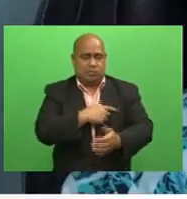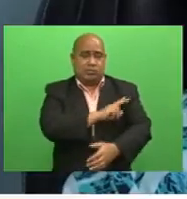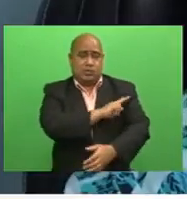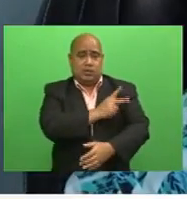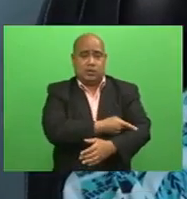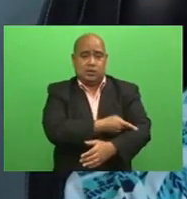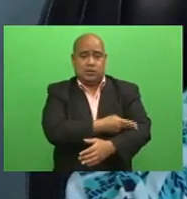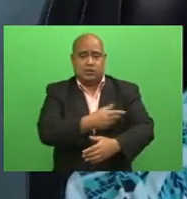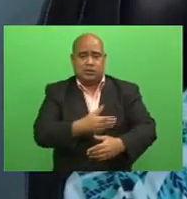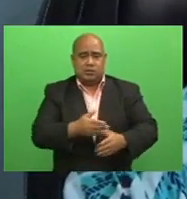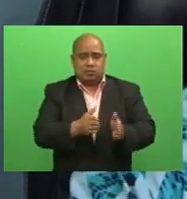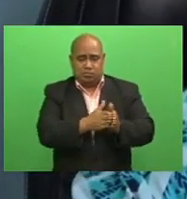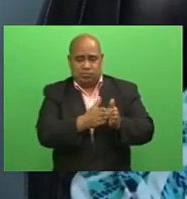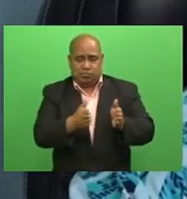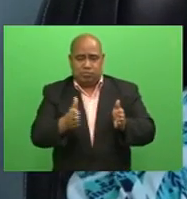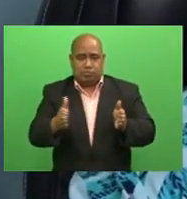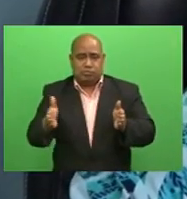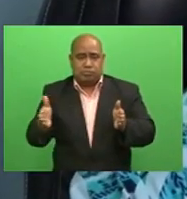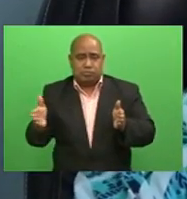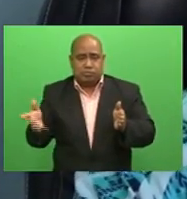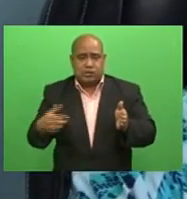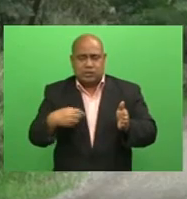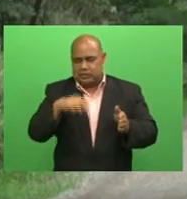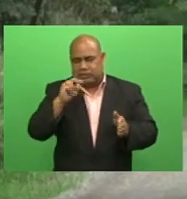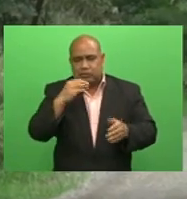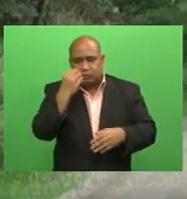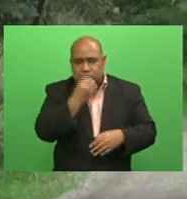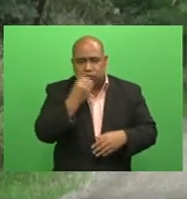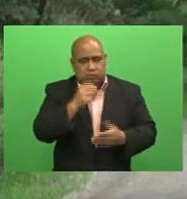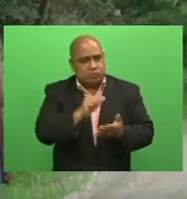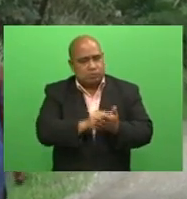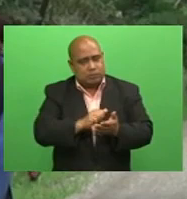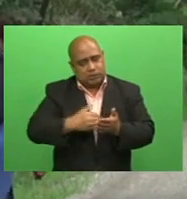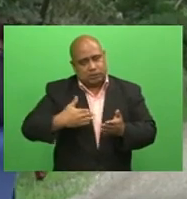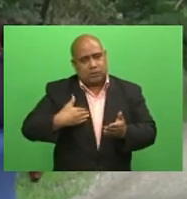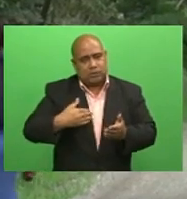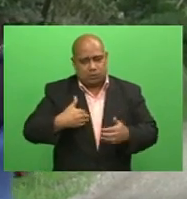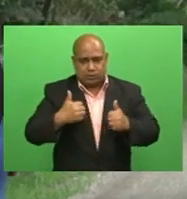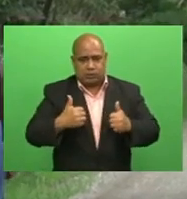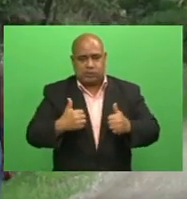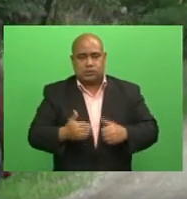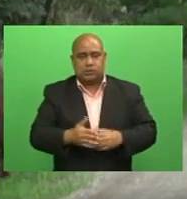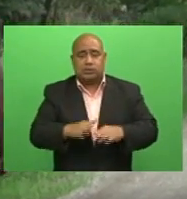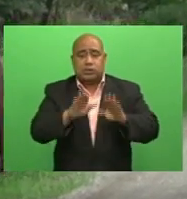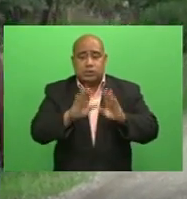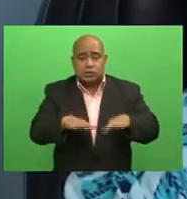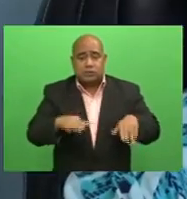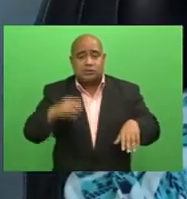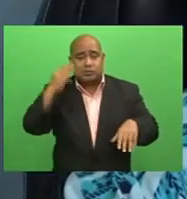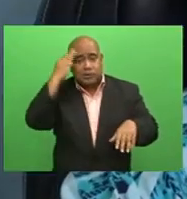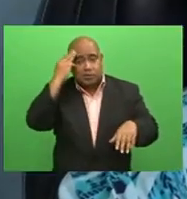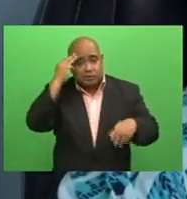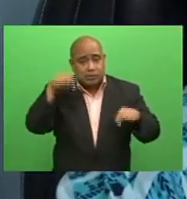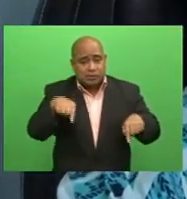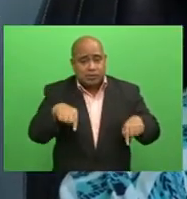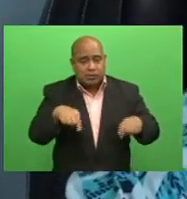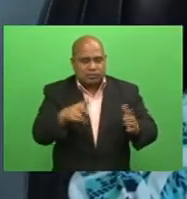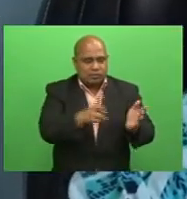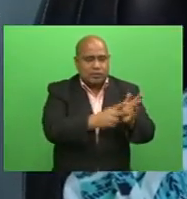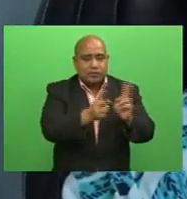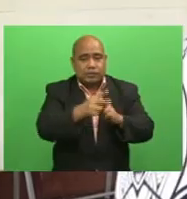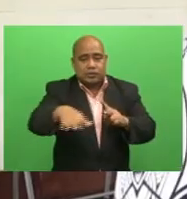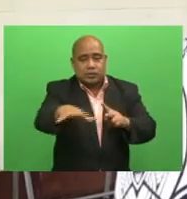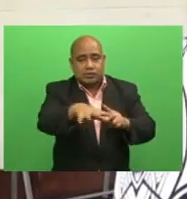It's also discovered that children and mothers in these areas, communities, there was this issue of